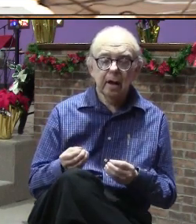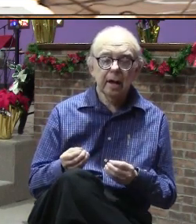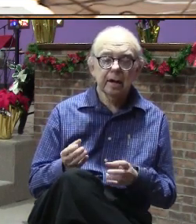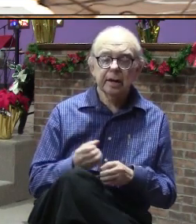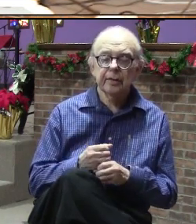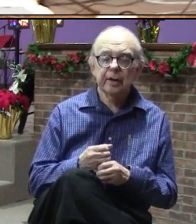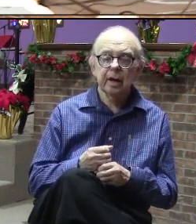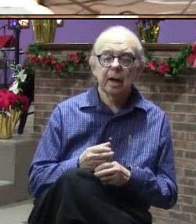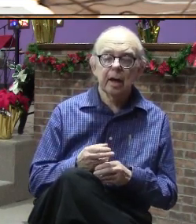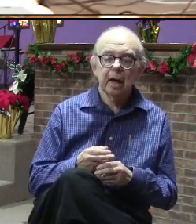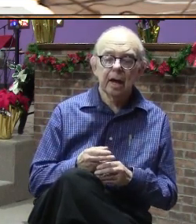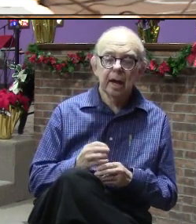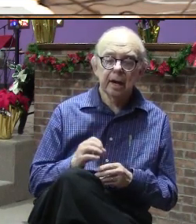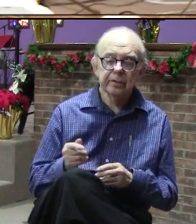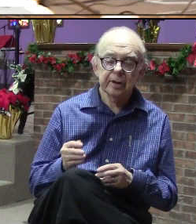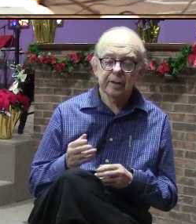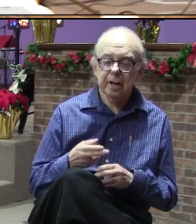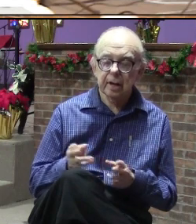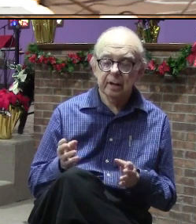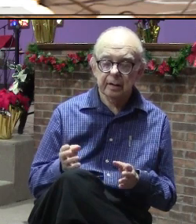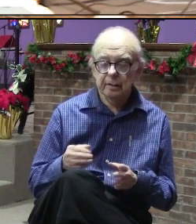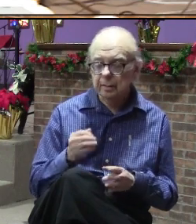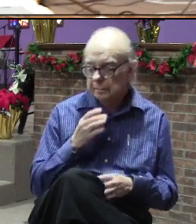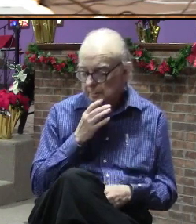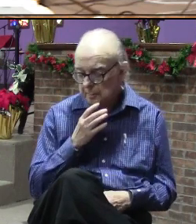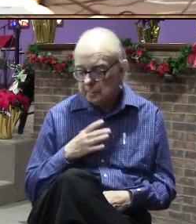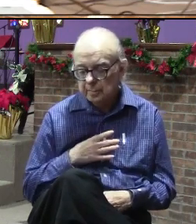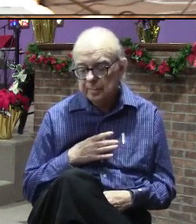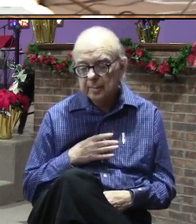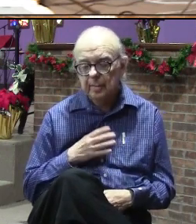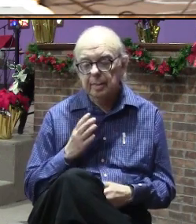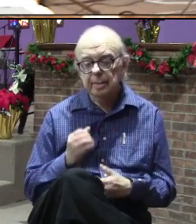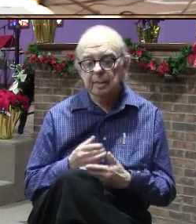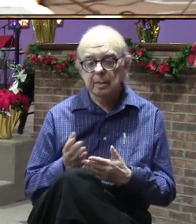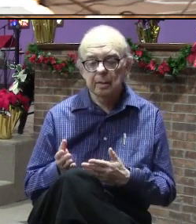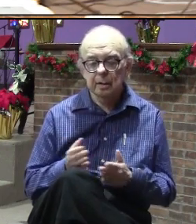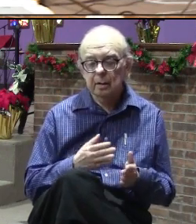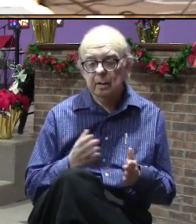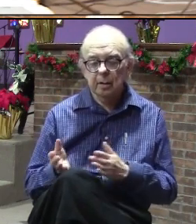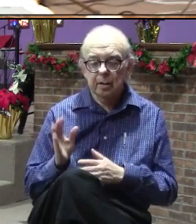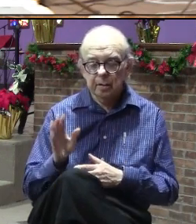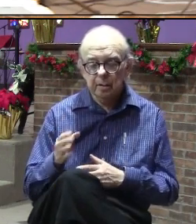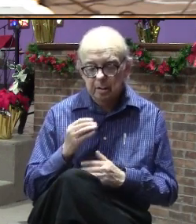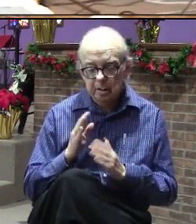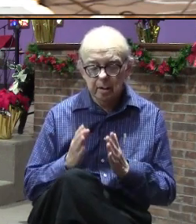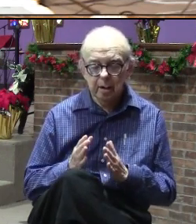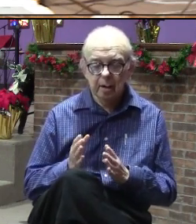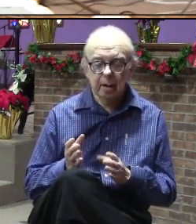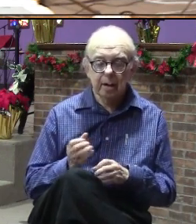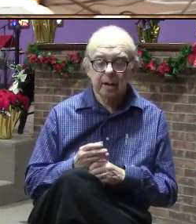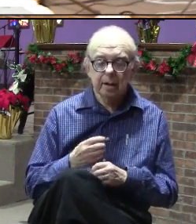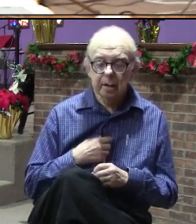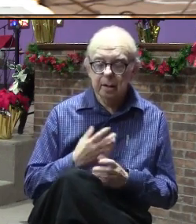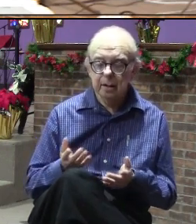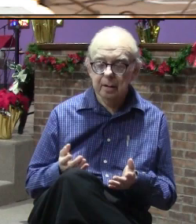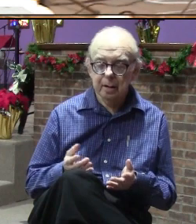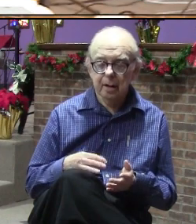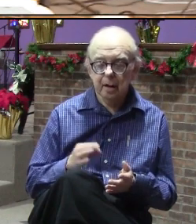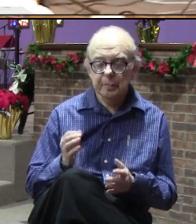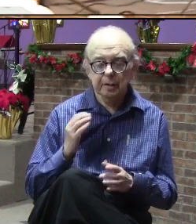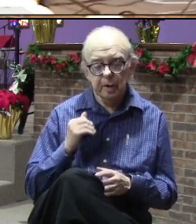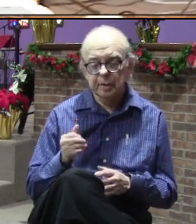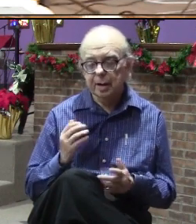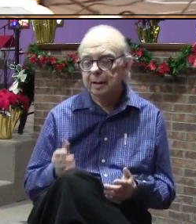me. And then this other lady says, well, can I buy some chickens and bring them over to your house and you get the eggs for me and I'll pick them up every